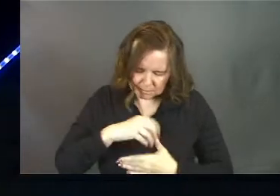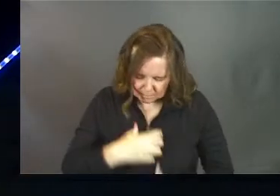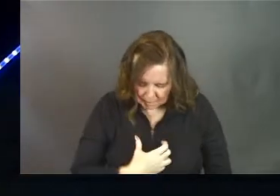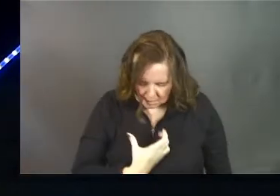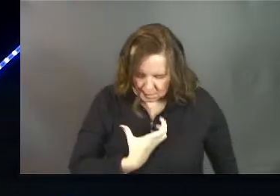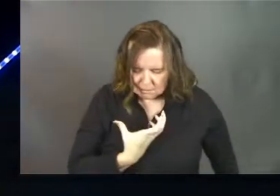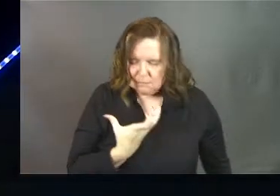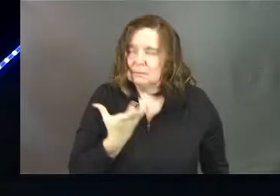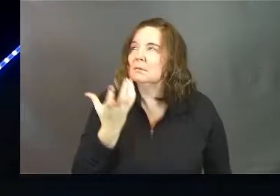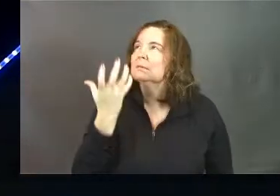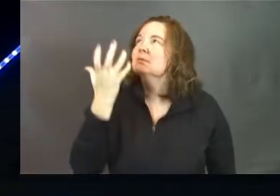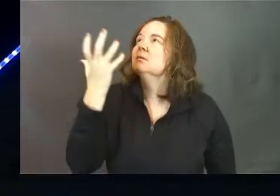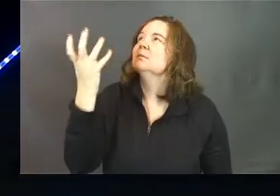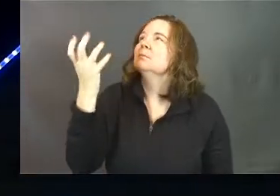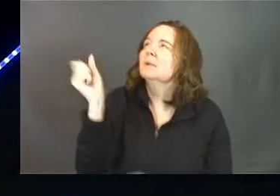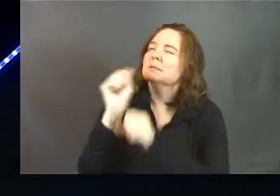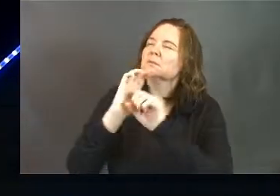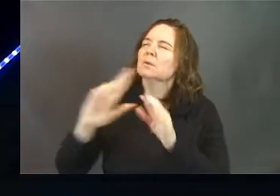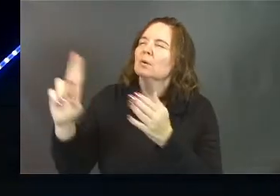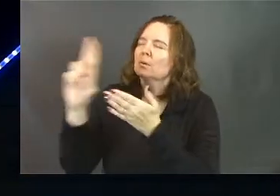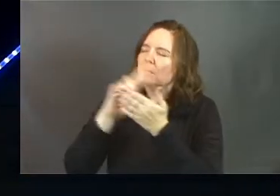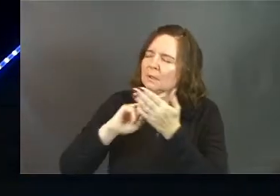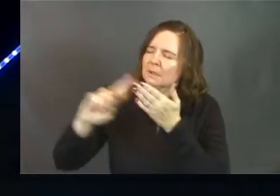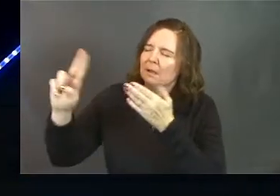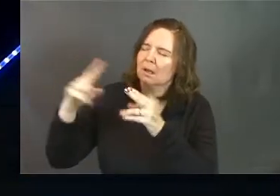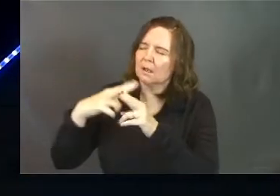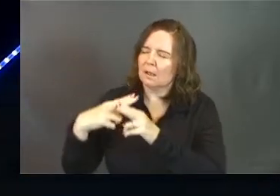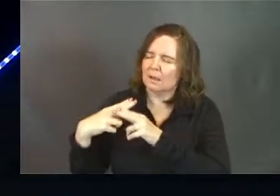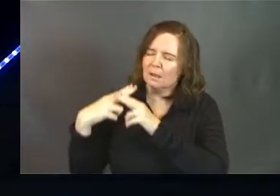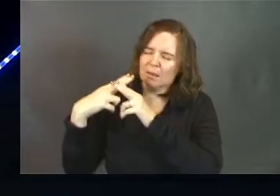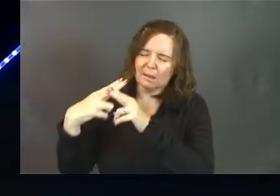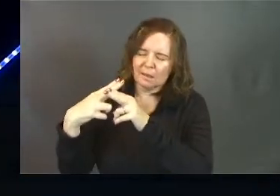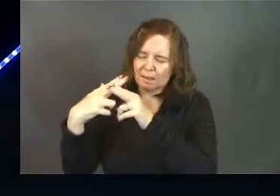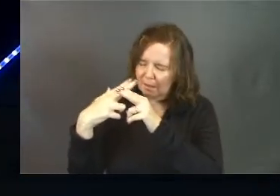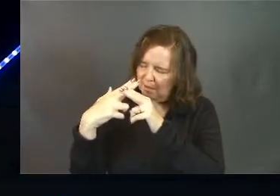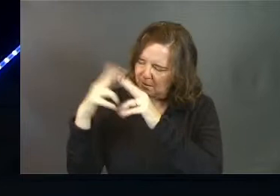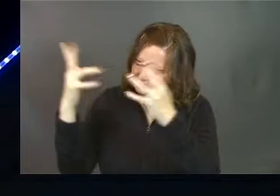that's in me. My praise is a weapon. Holy name.